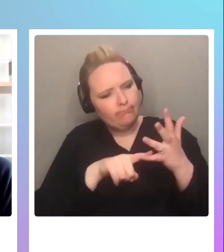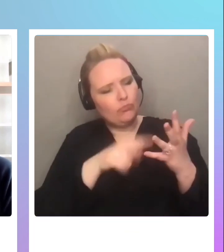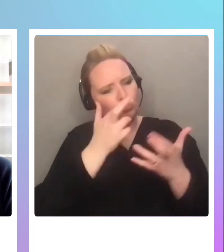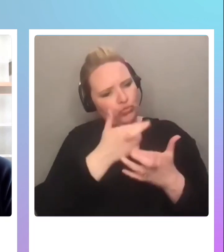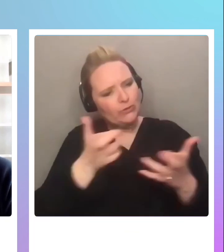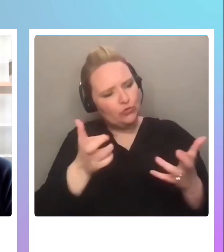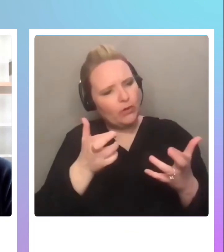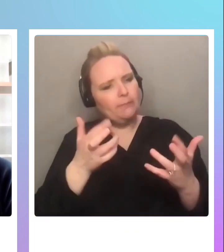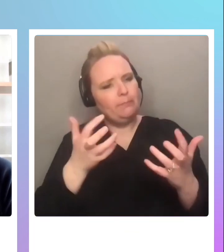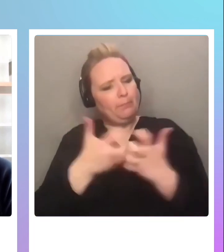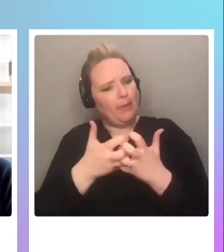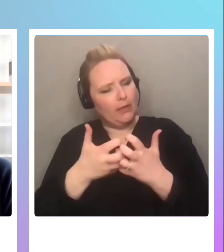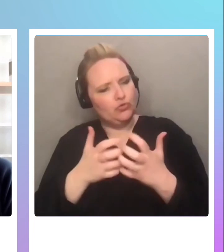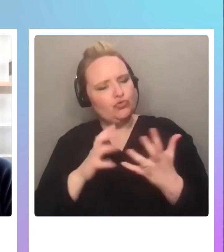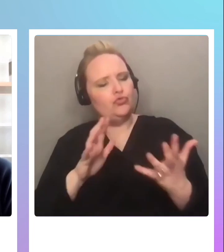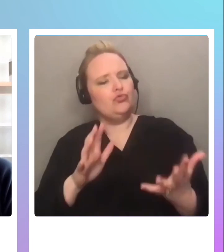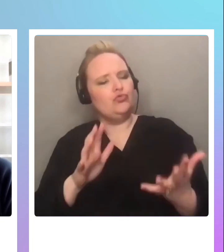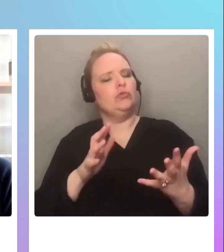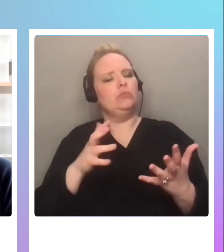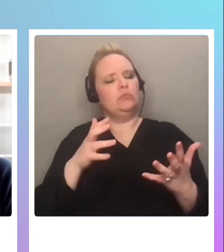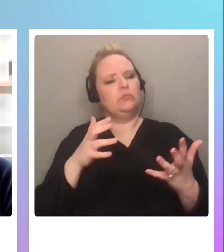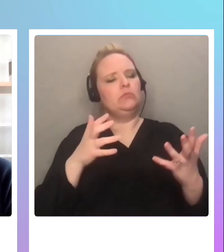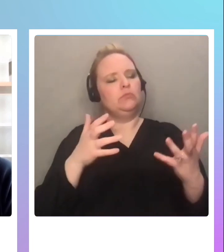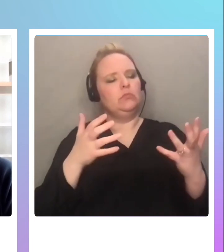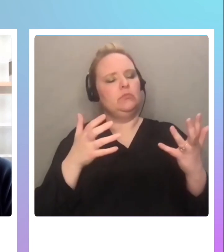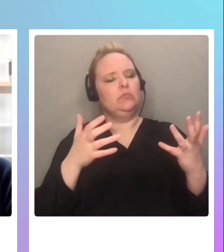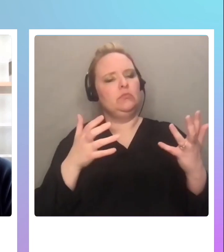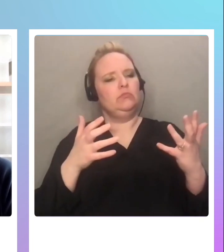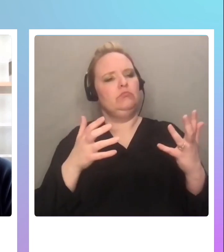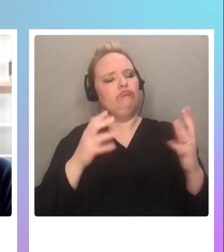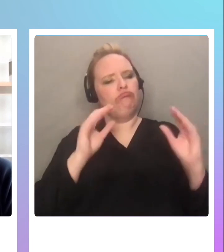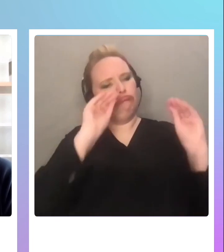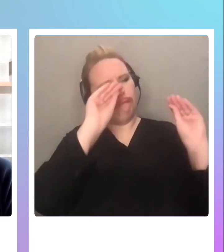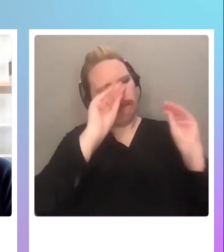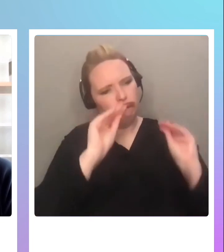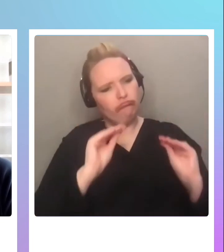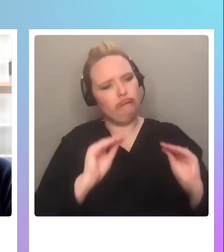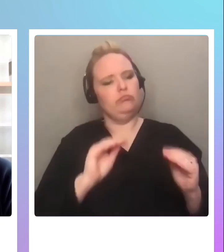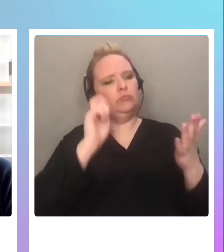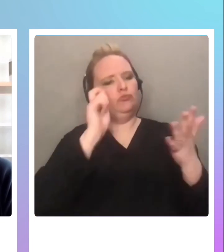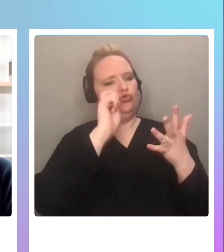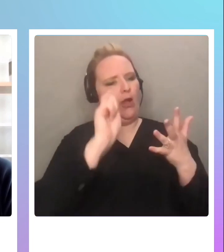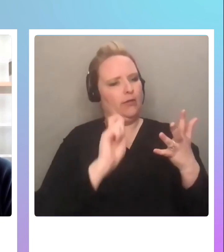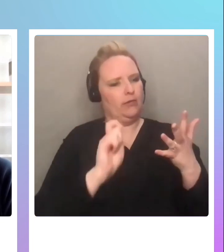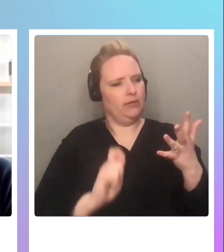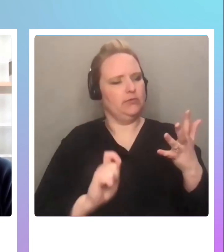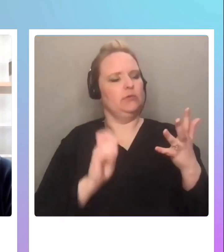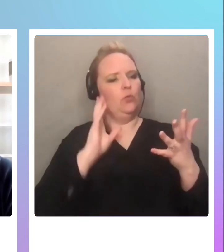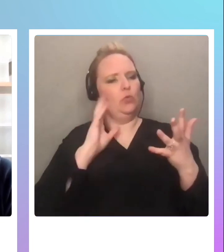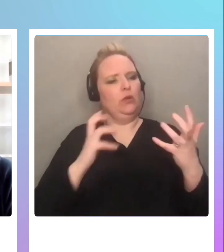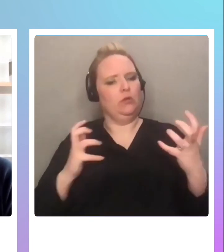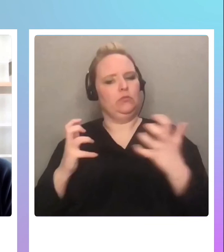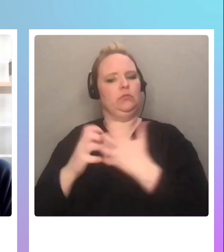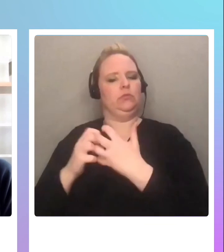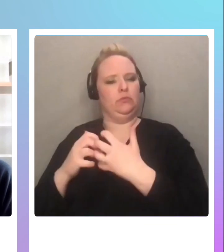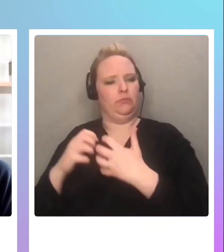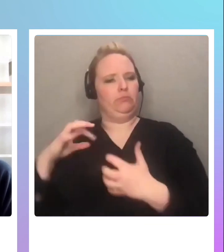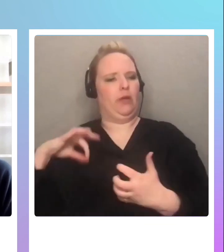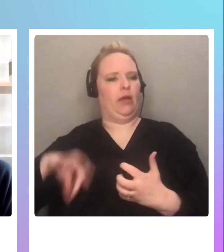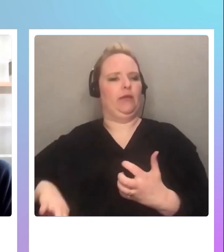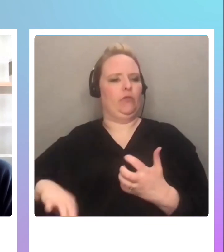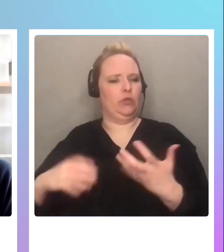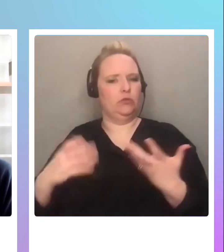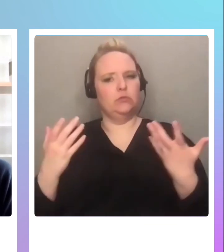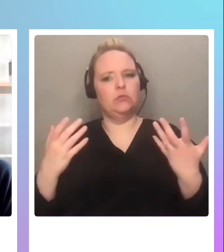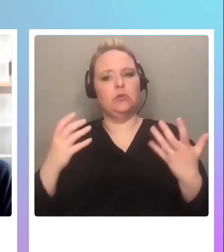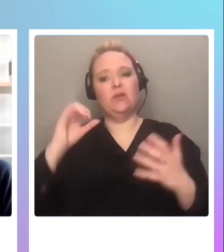are in some checklists that we found. Let's put together a checklist that would benefit us, and that's going to be a